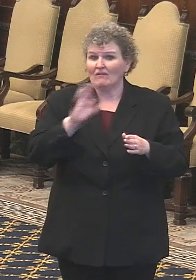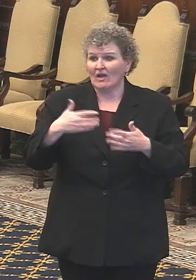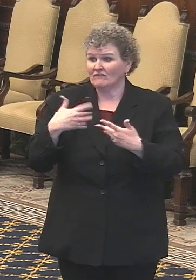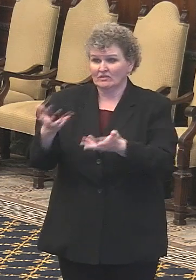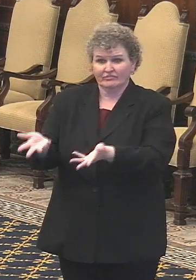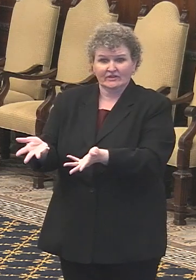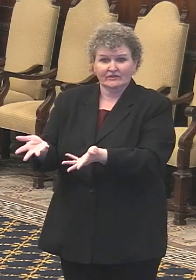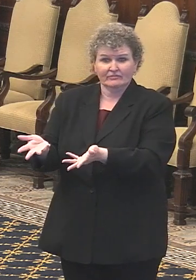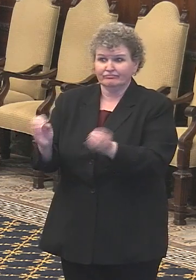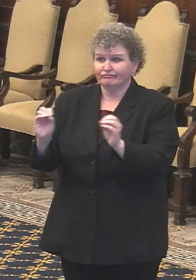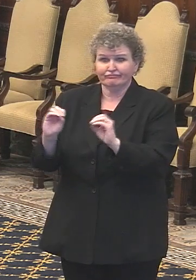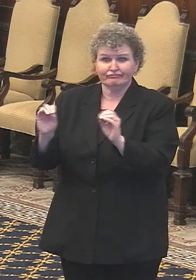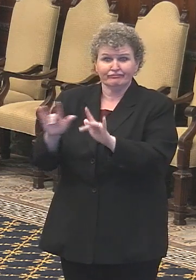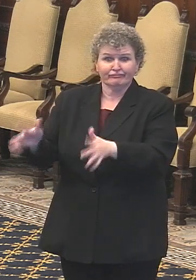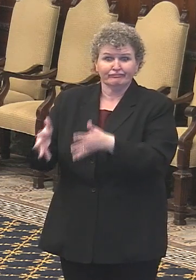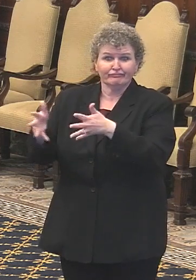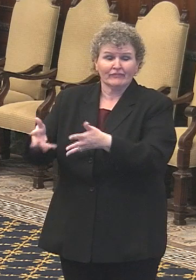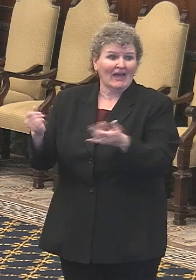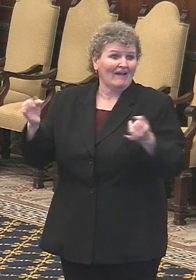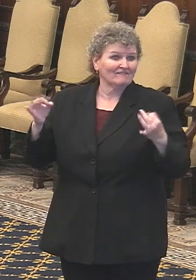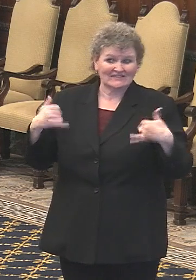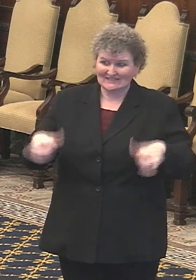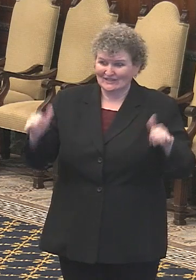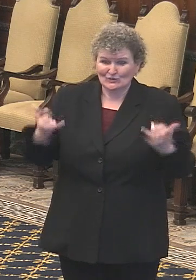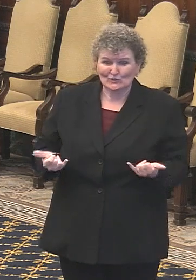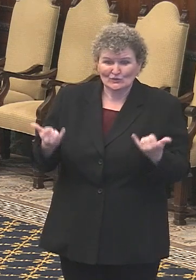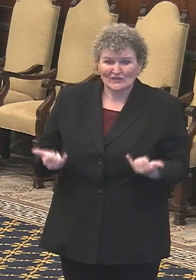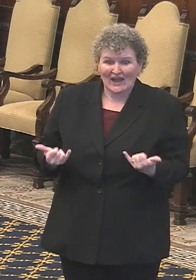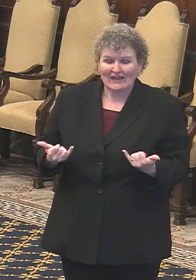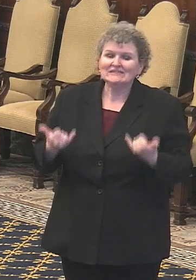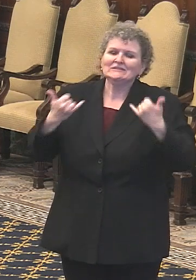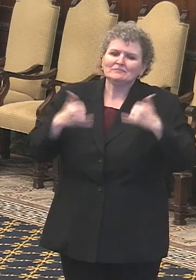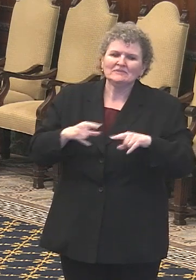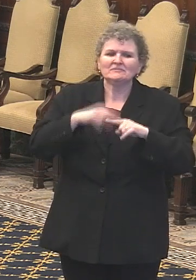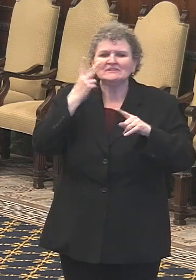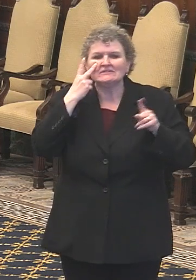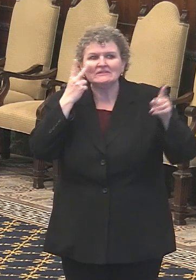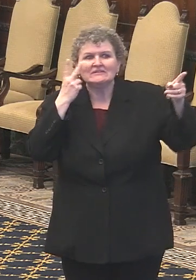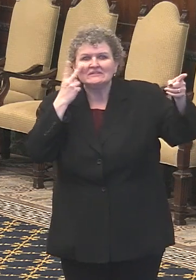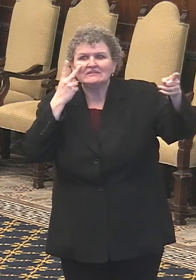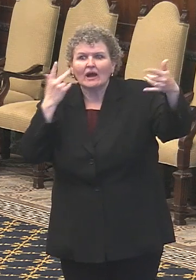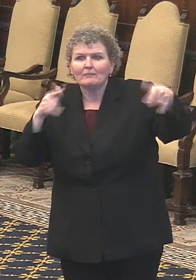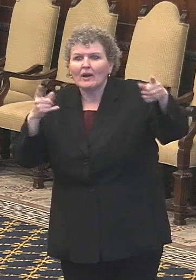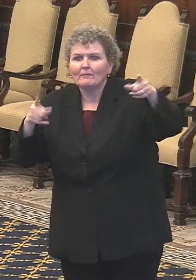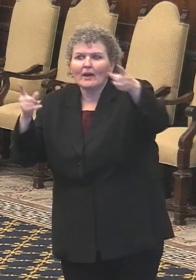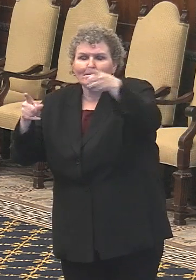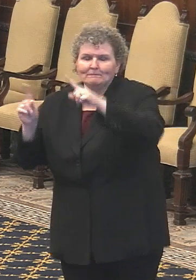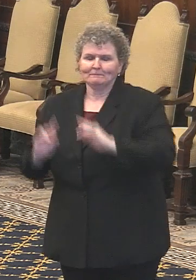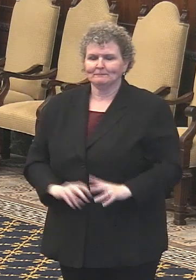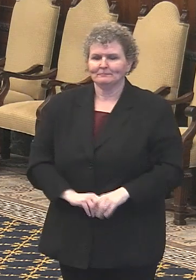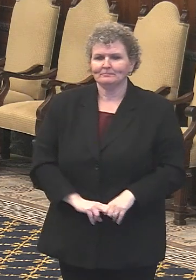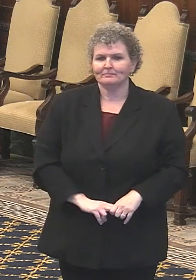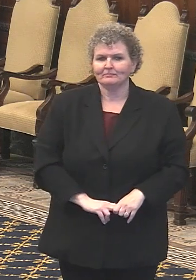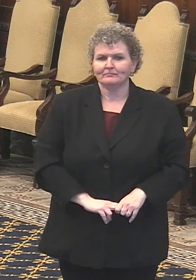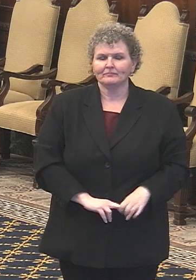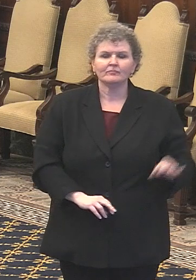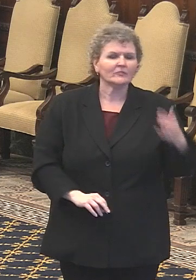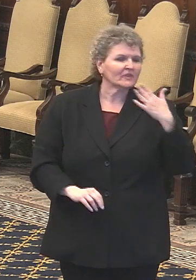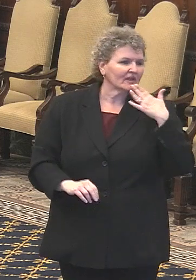might have them today. It really depends on what happens in the hospitals across the region. Okay, thank you. Thank you,